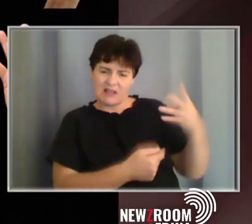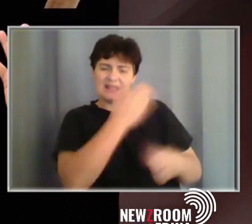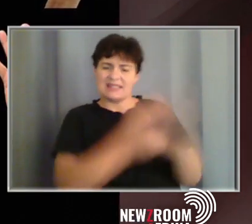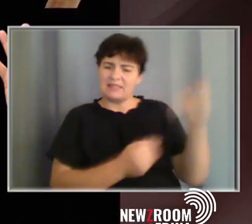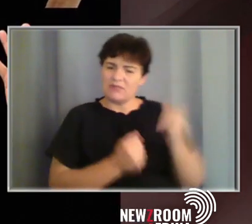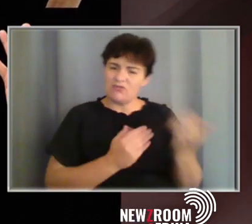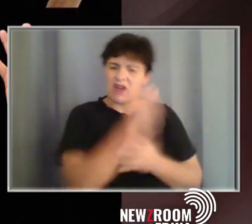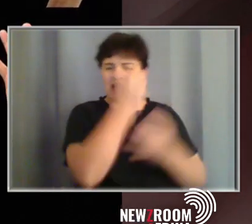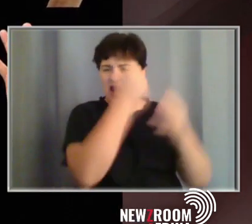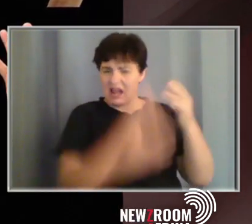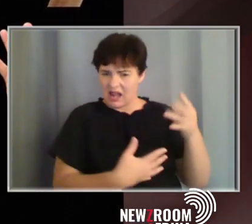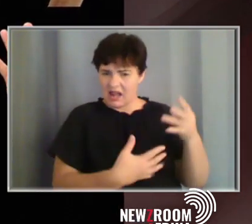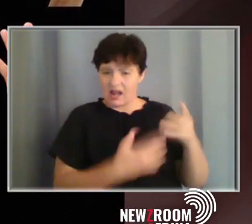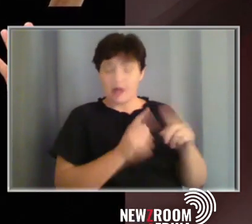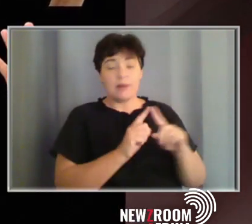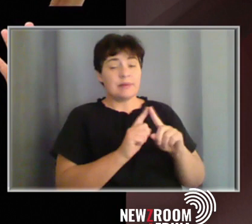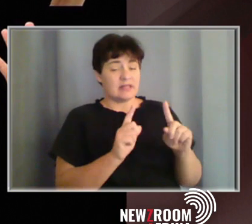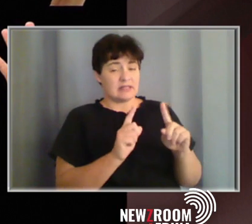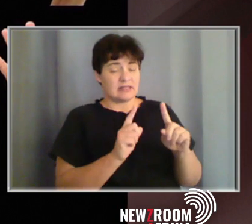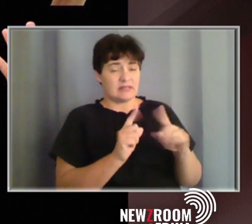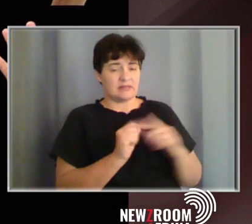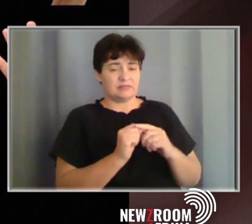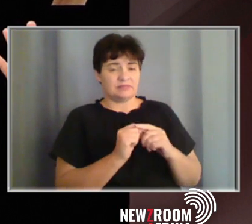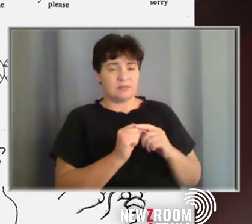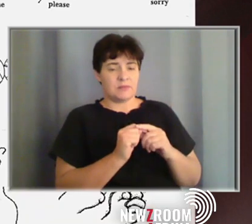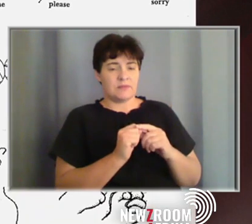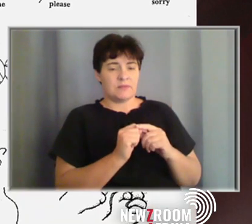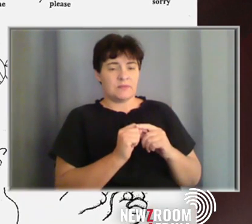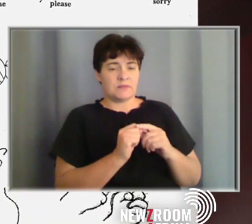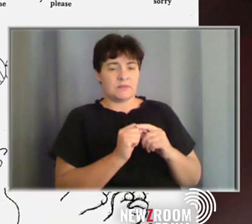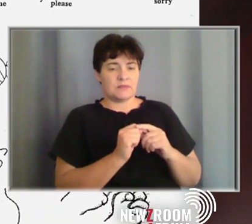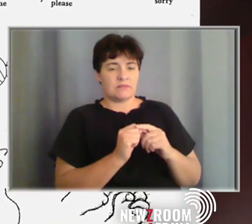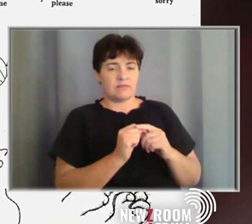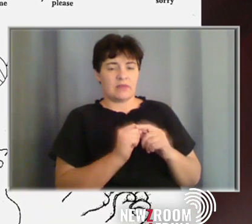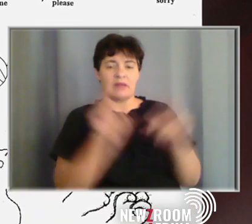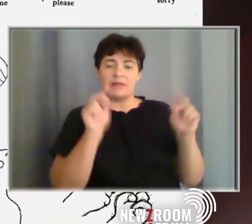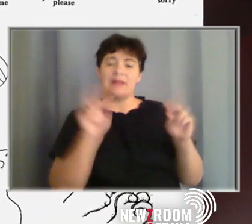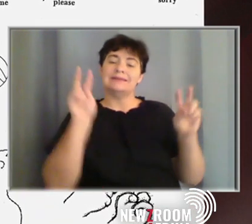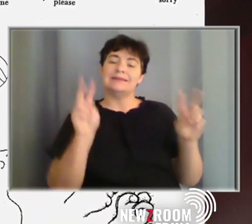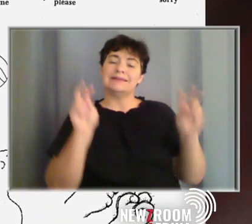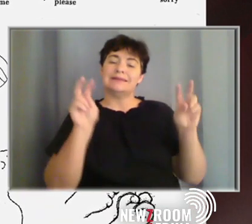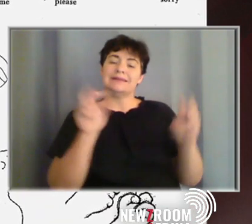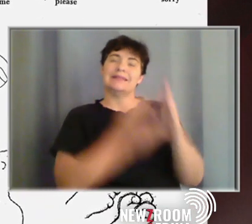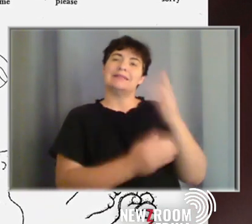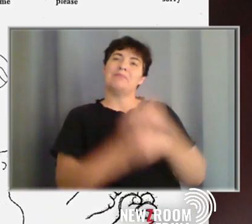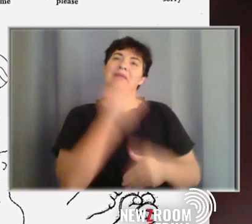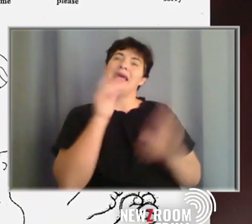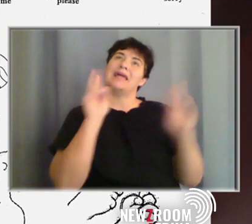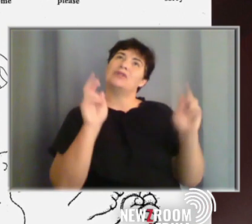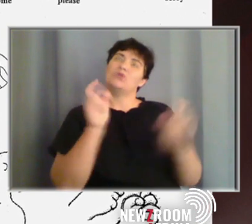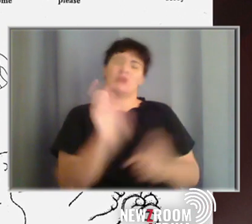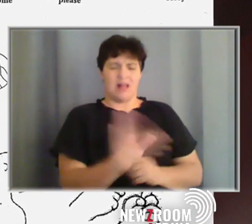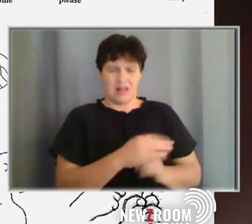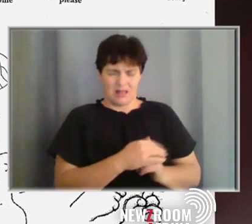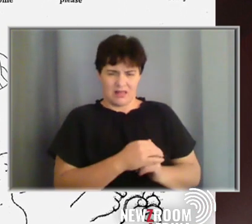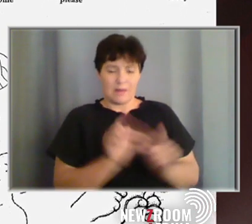not. But if we can take it as not a disability issue and take it on a